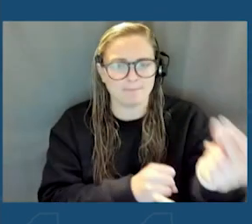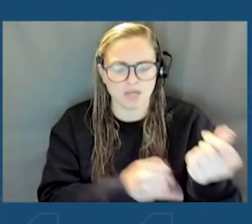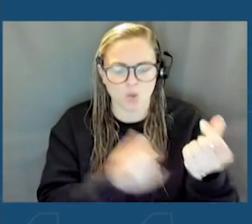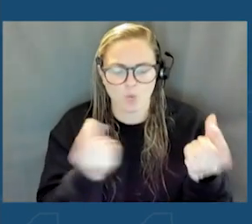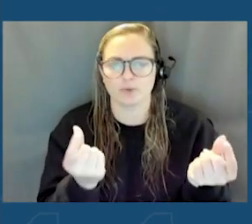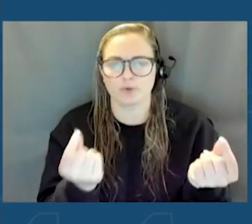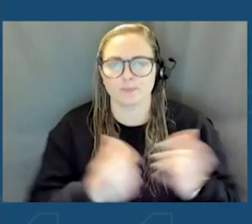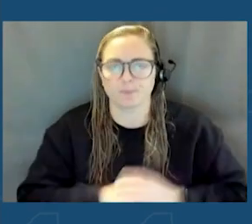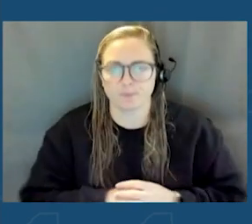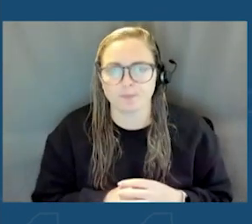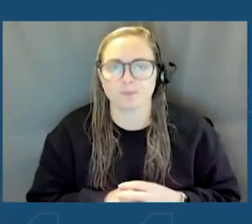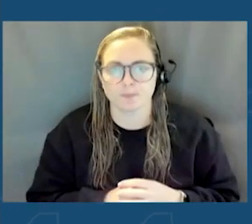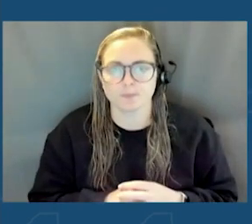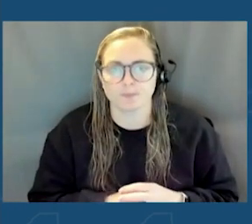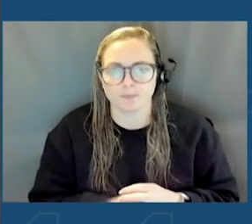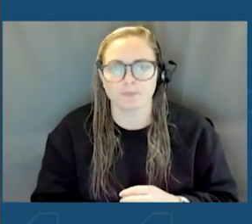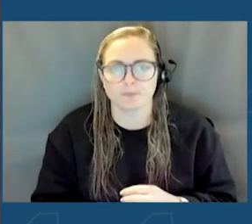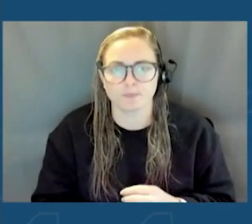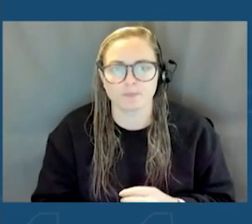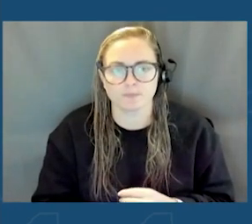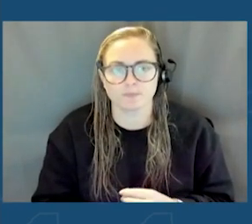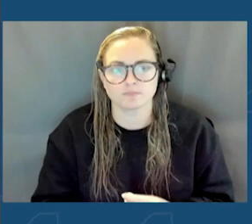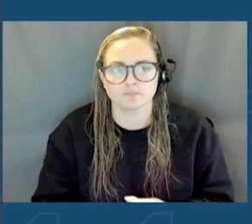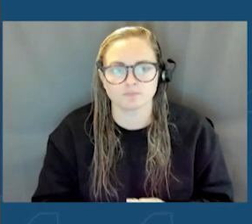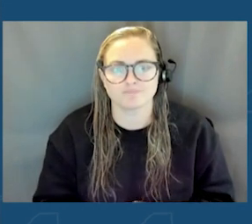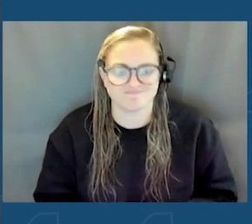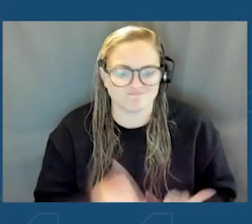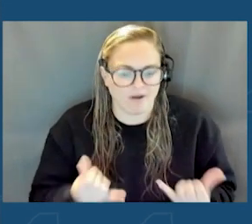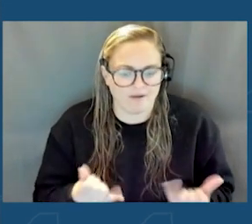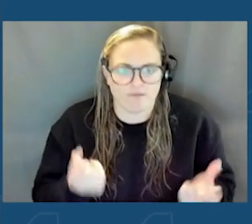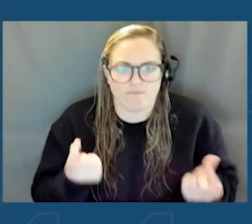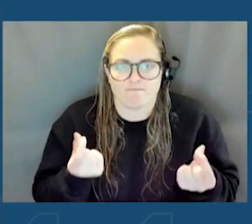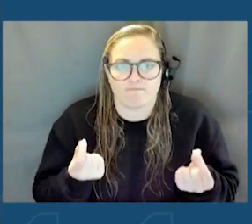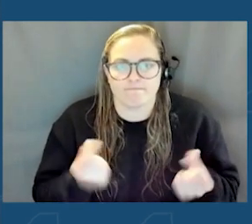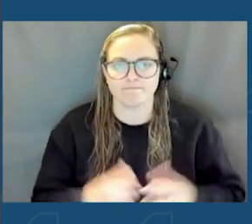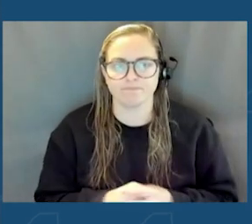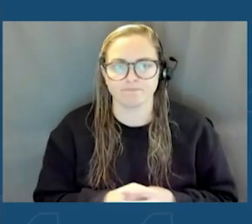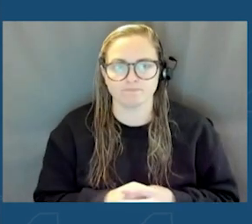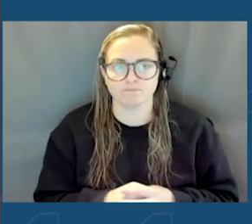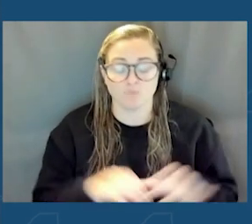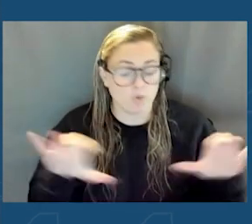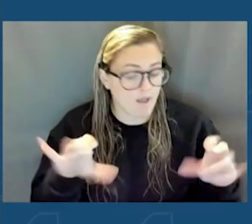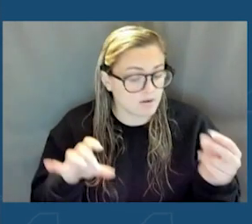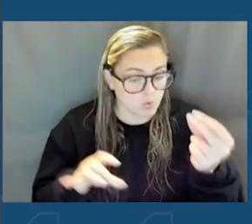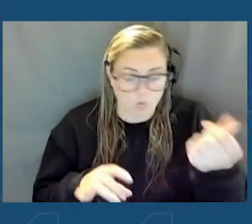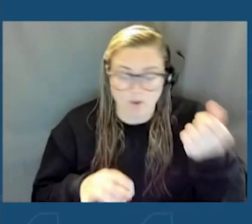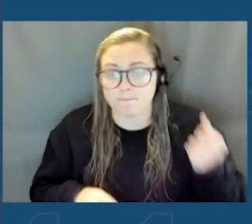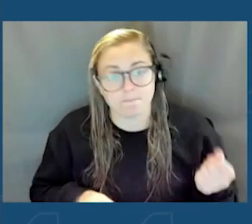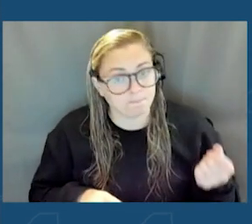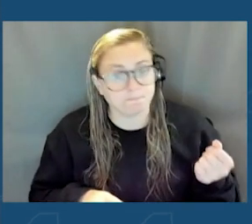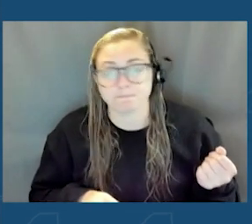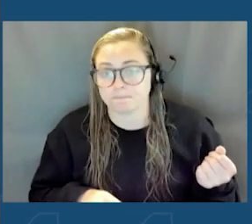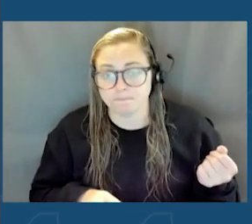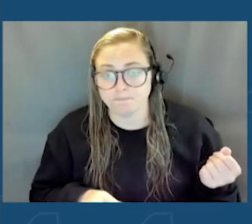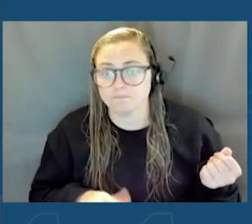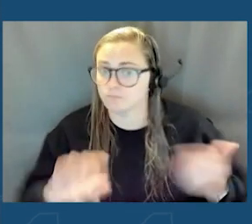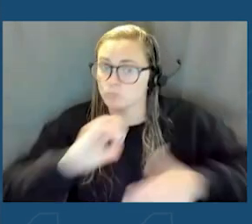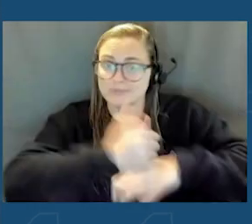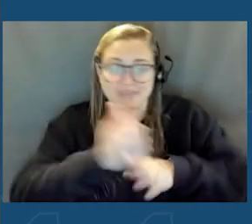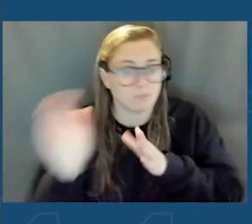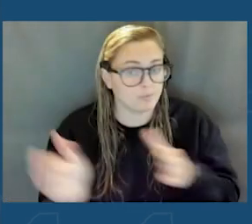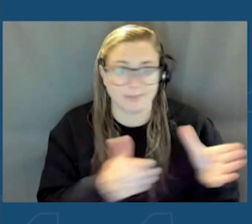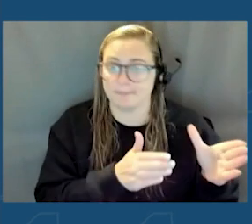could be taken at this time. And we acted quickly. We put together an agenda, a